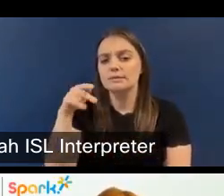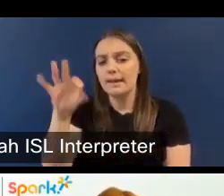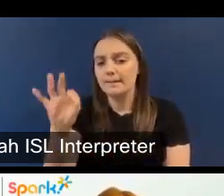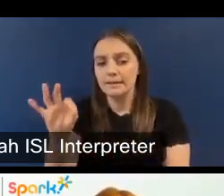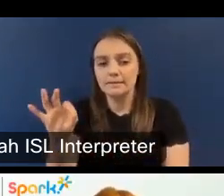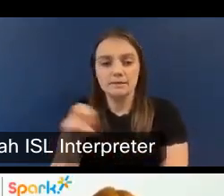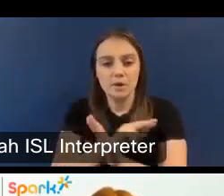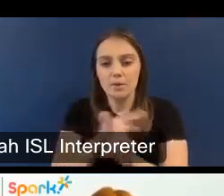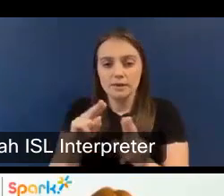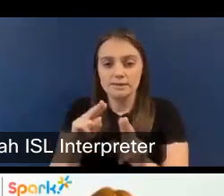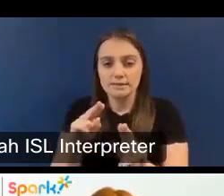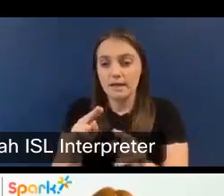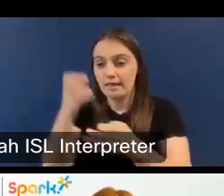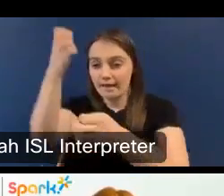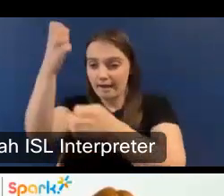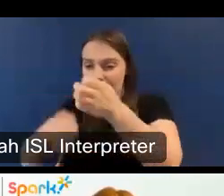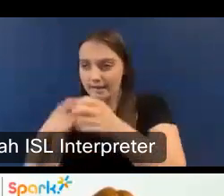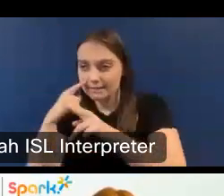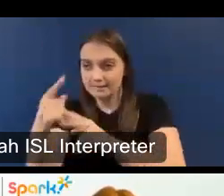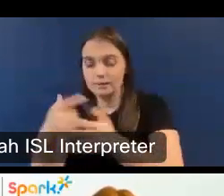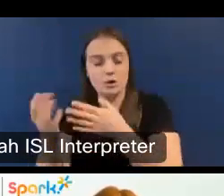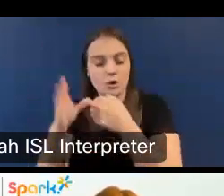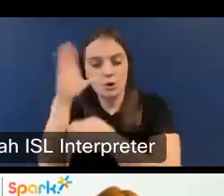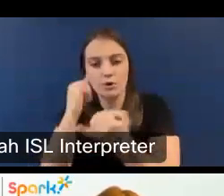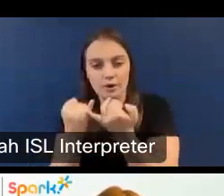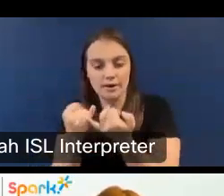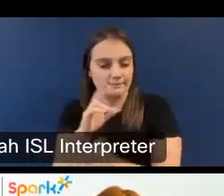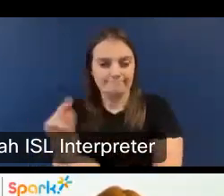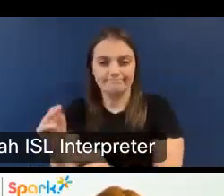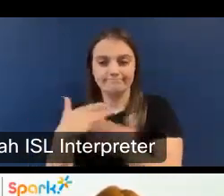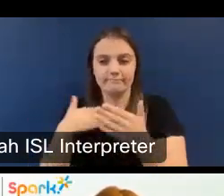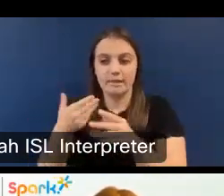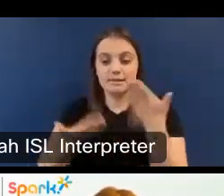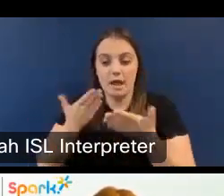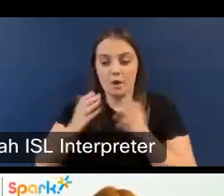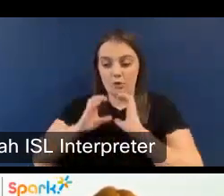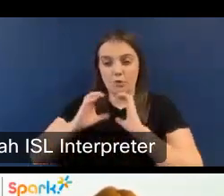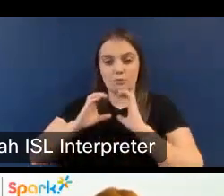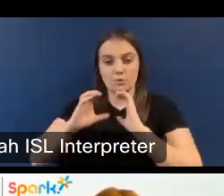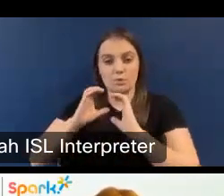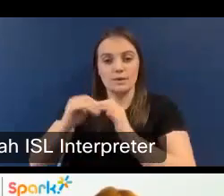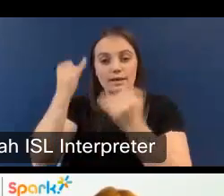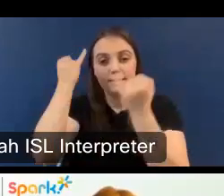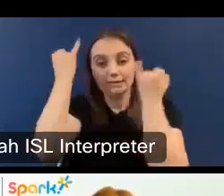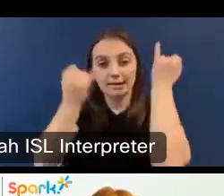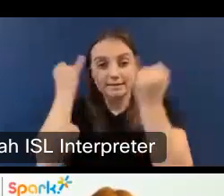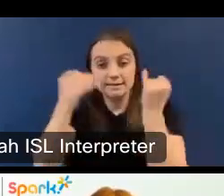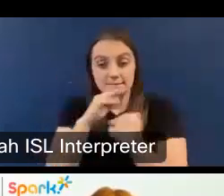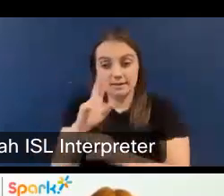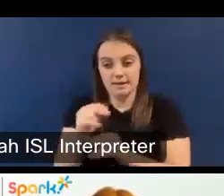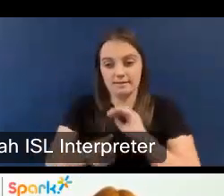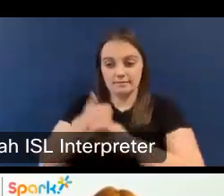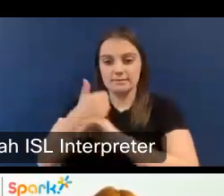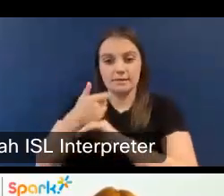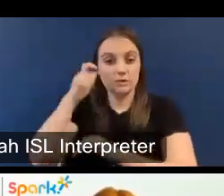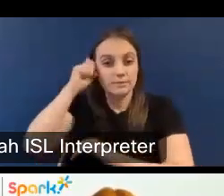the final product will look like, but it's a way of communicating those ideas so those ideas can be tested in